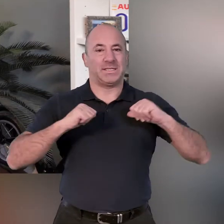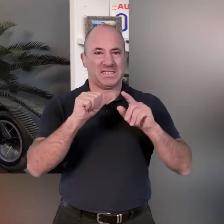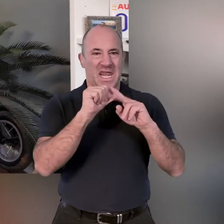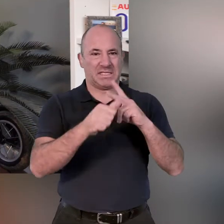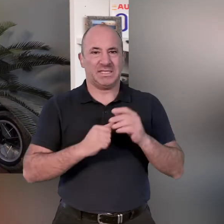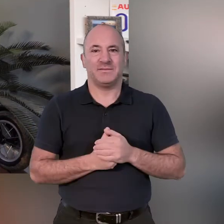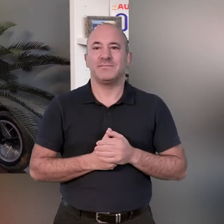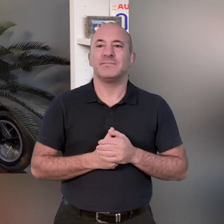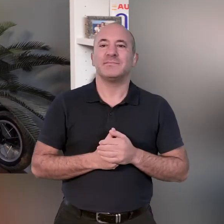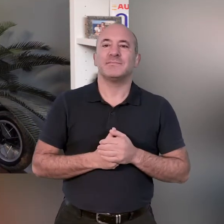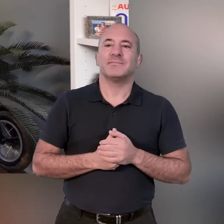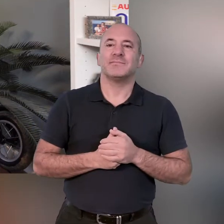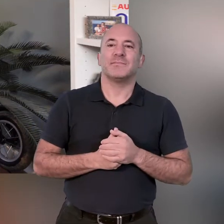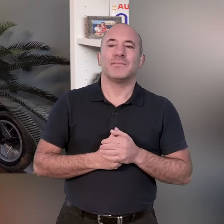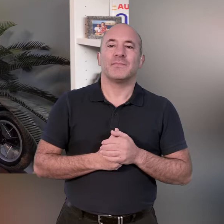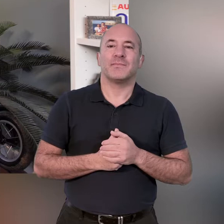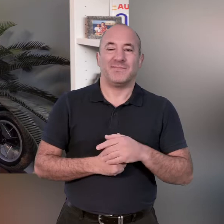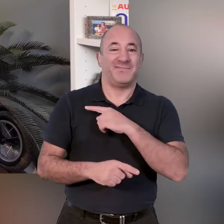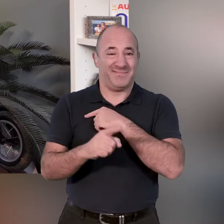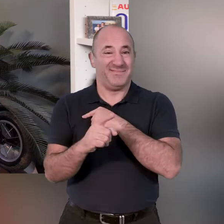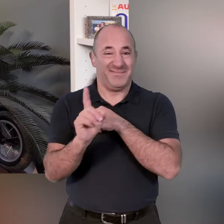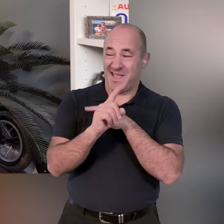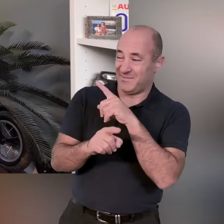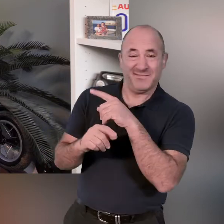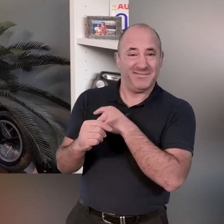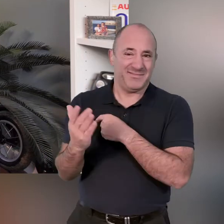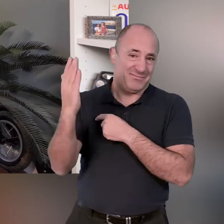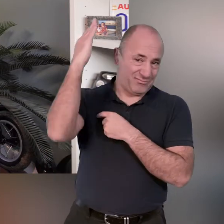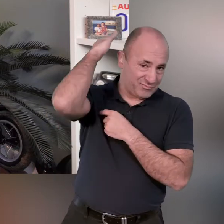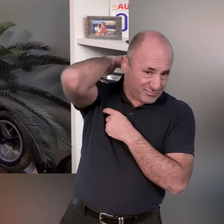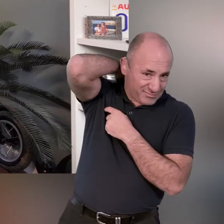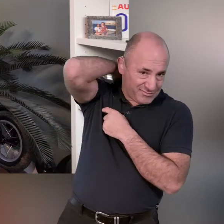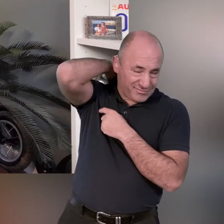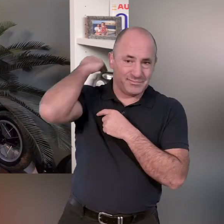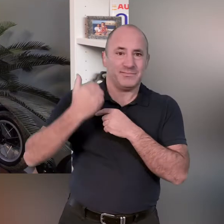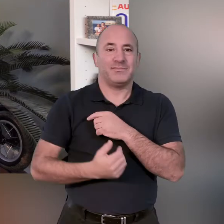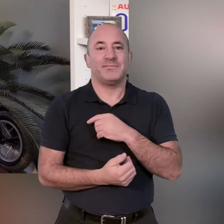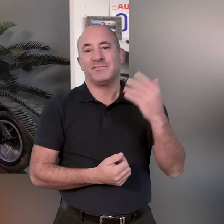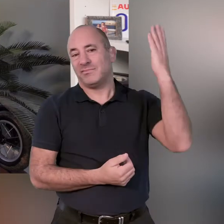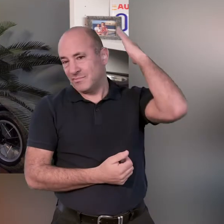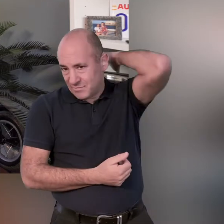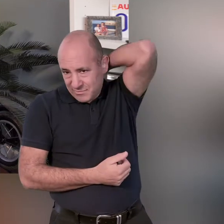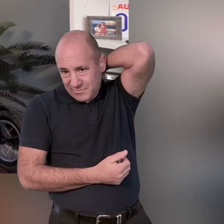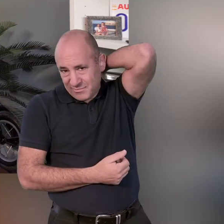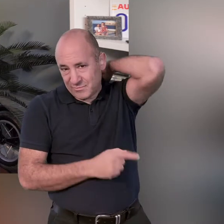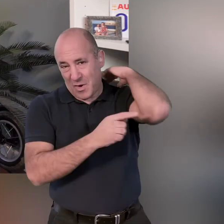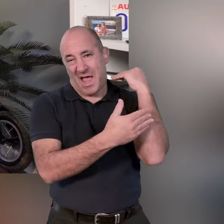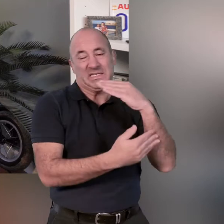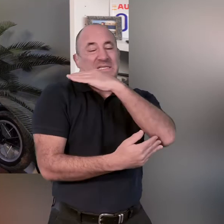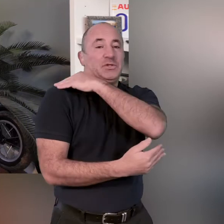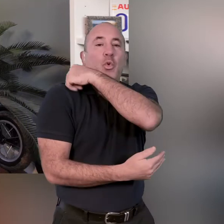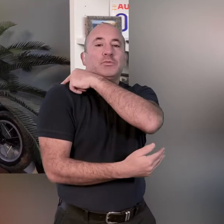next warm-up exercise. We're going to go reach over, touching as far over to the opposite shoulder as you can, and then to the other hand